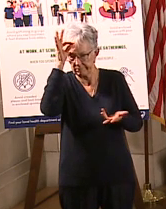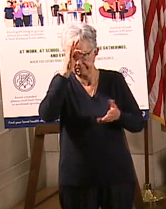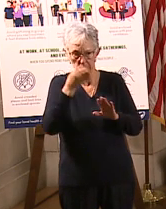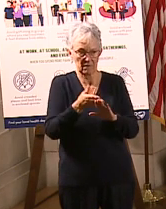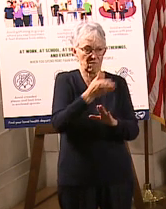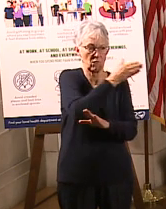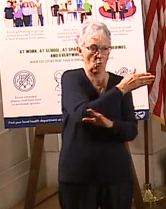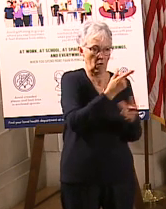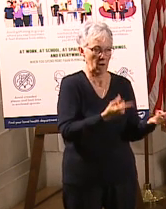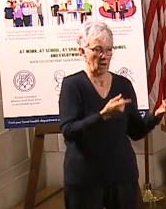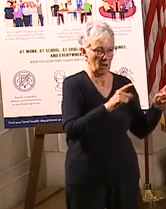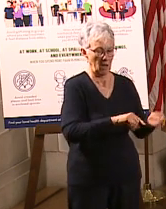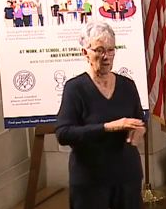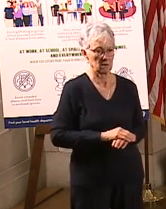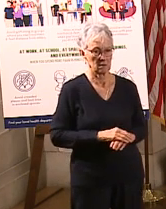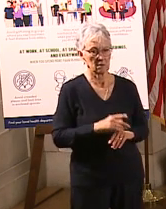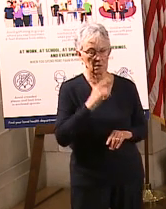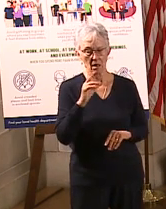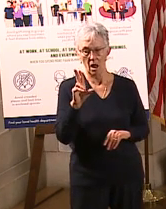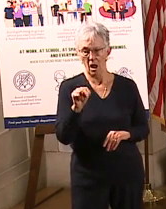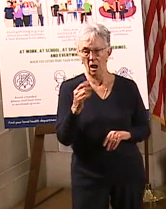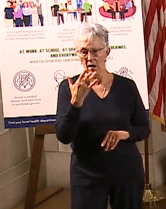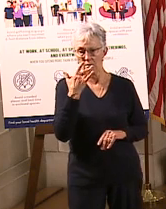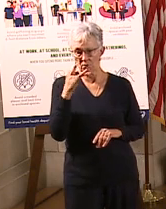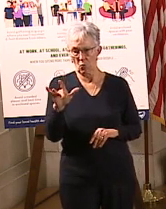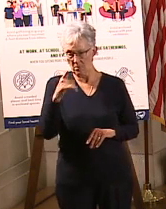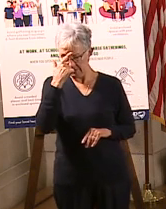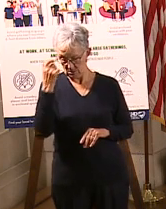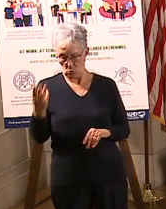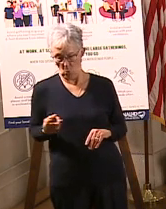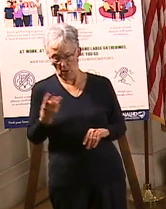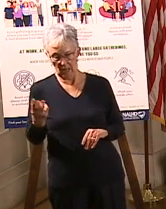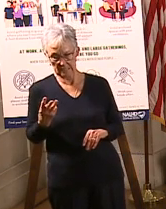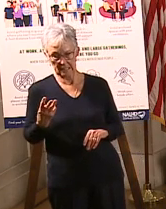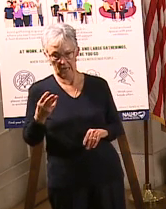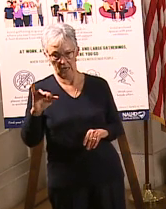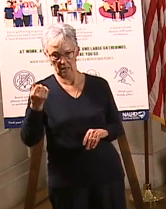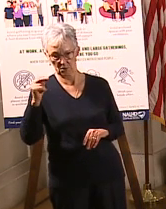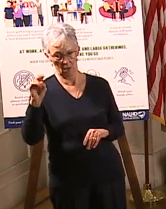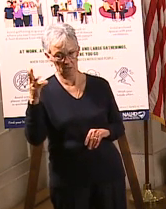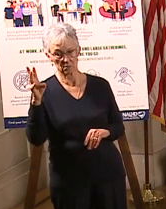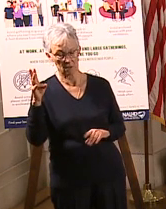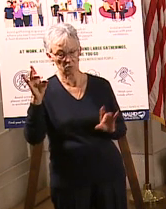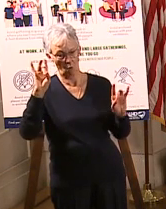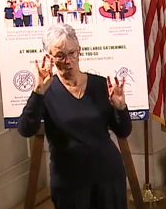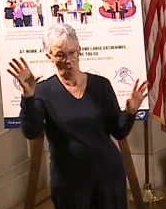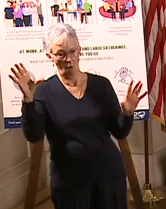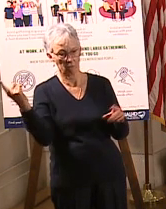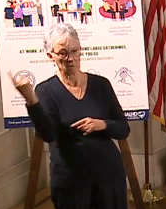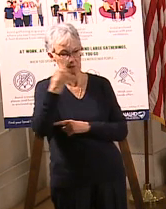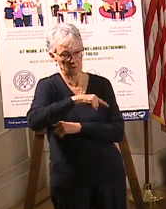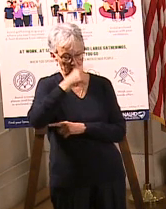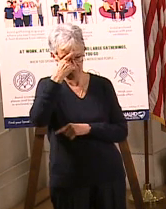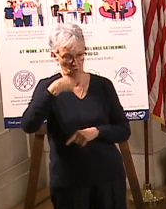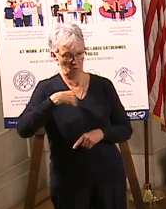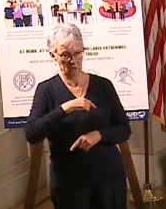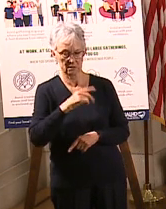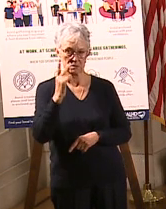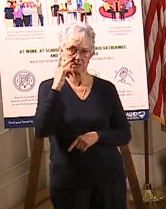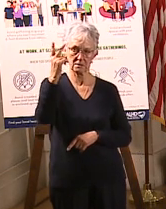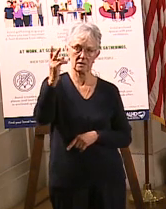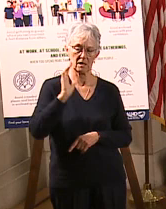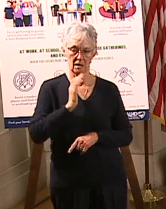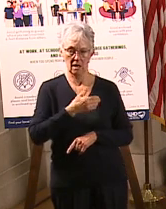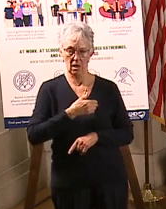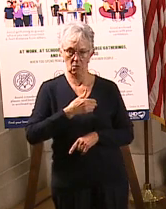it's unfortunate. Wednesday was really a dark day for all of us to see our state capital or